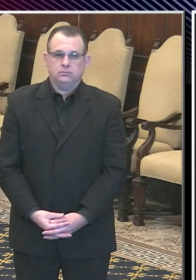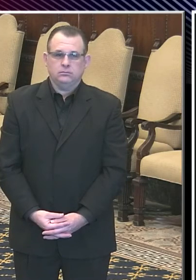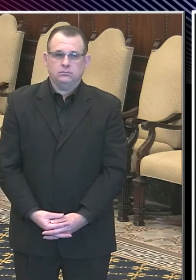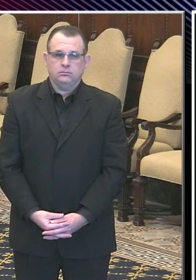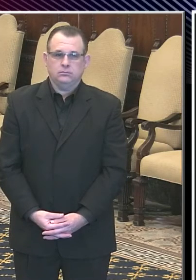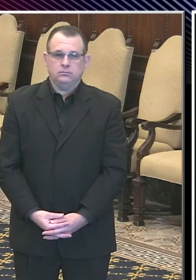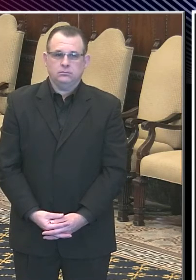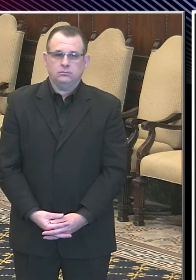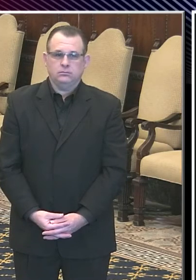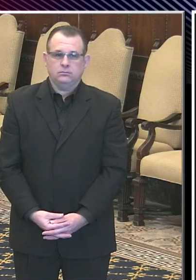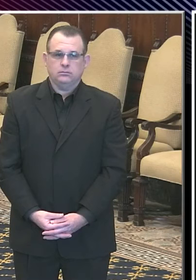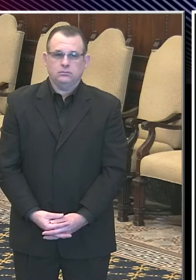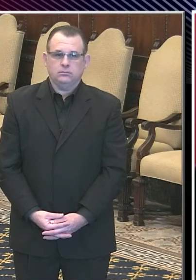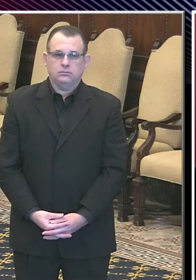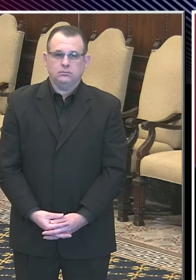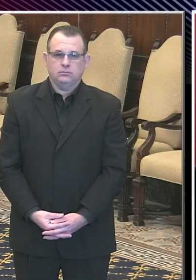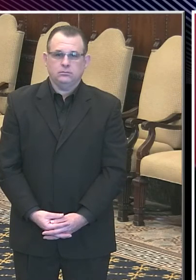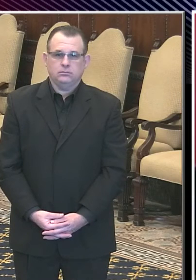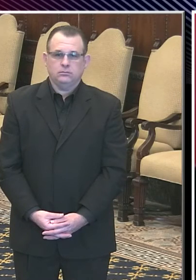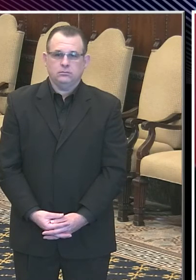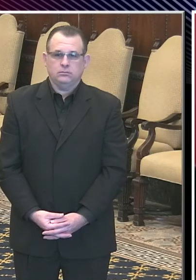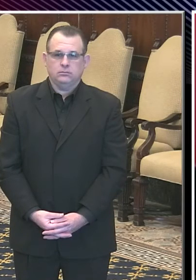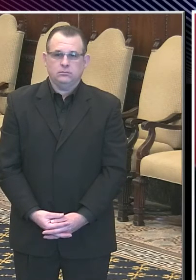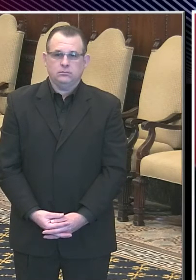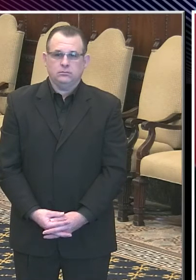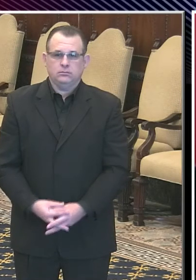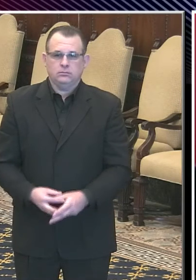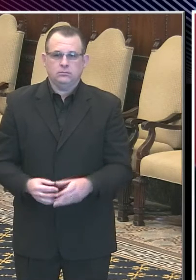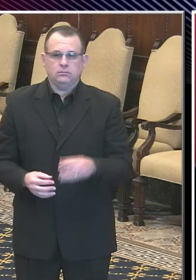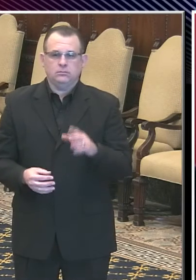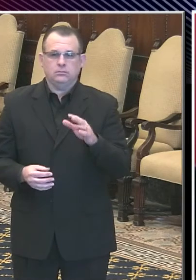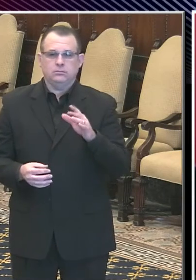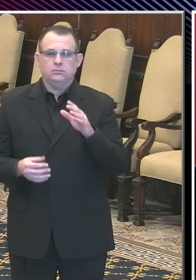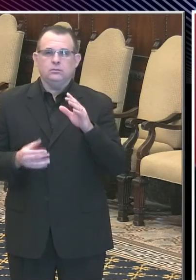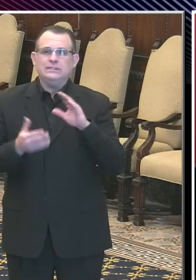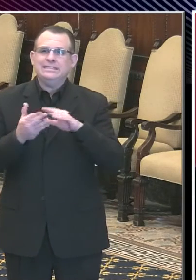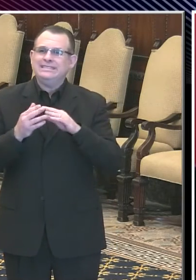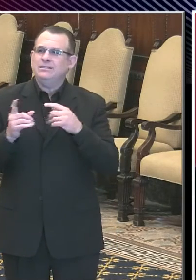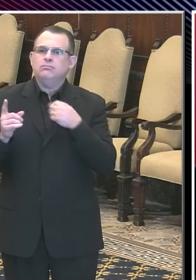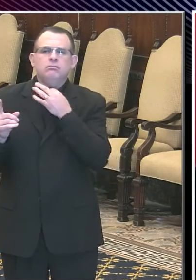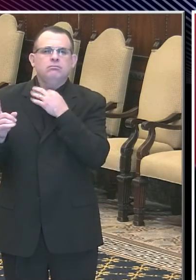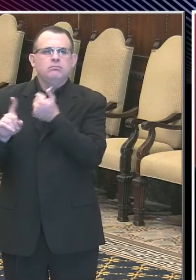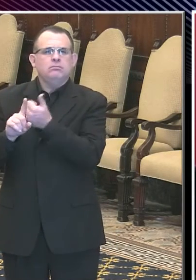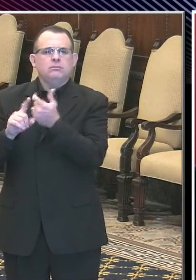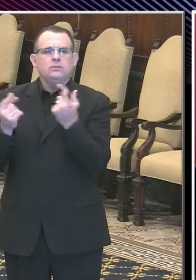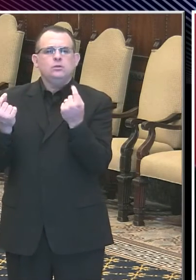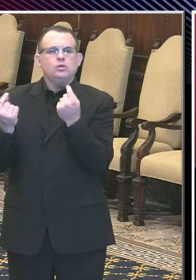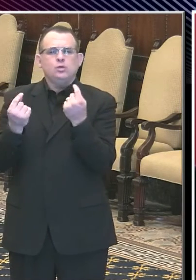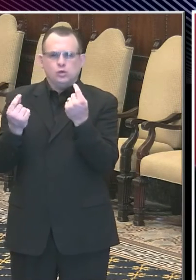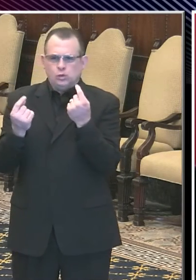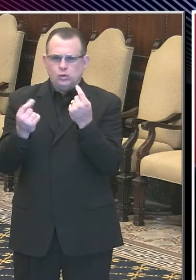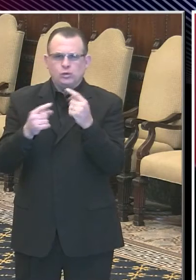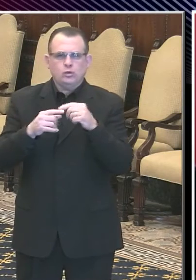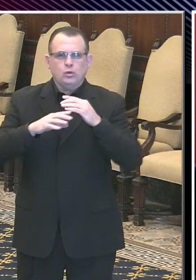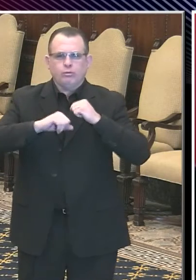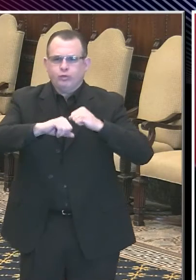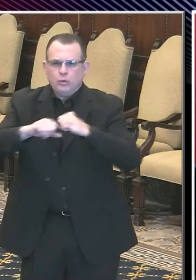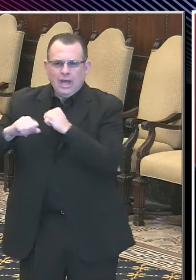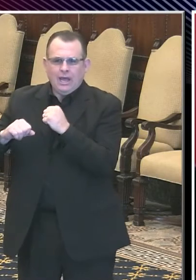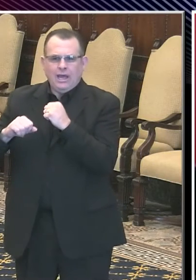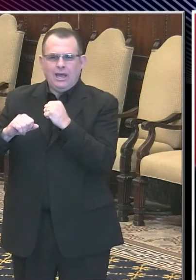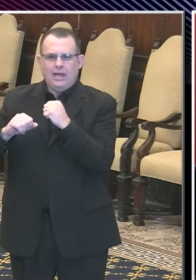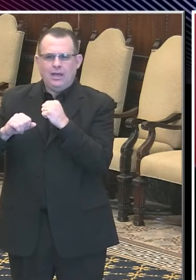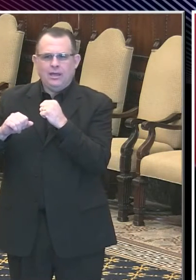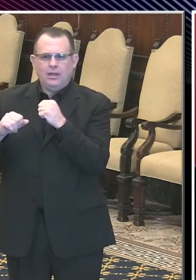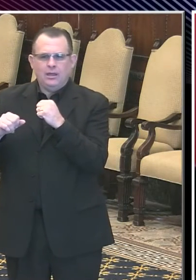junio? What measures is the city taking into account in order to protect renters who are being threatened by their landlords with